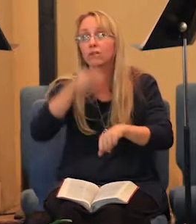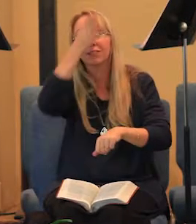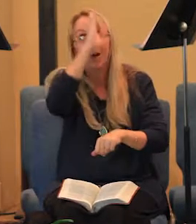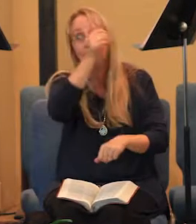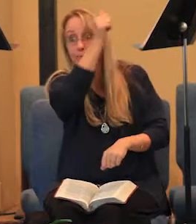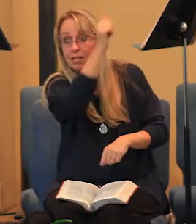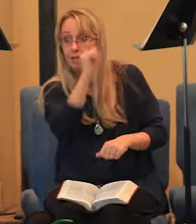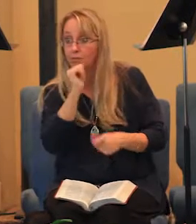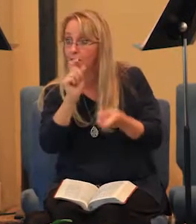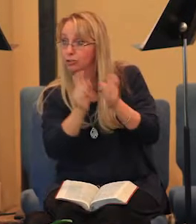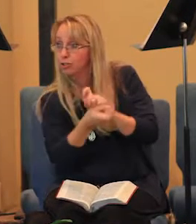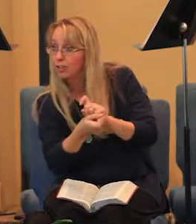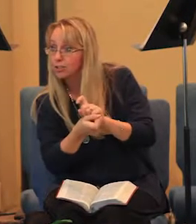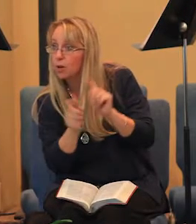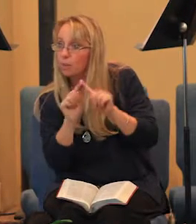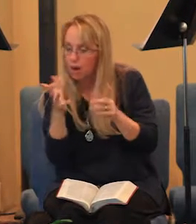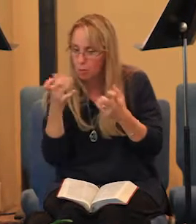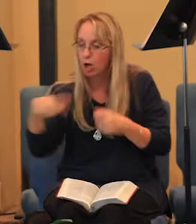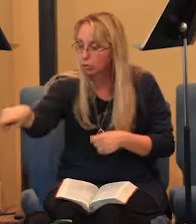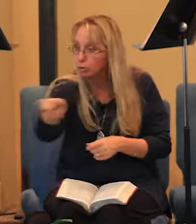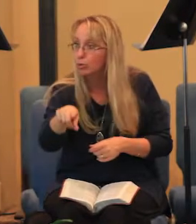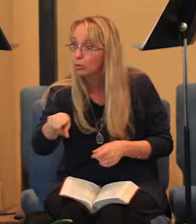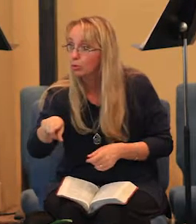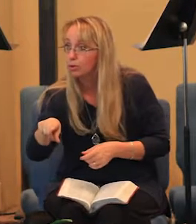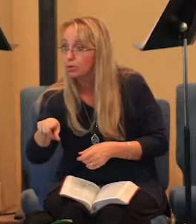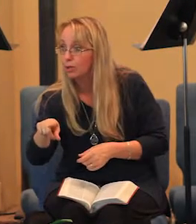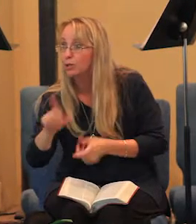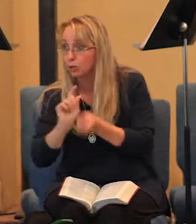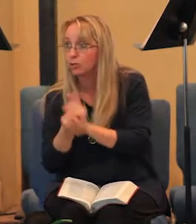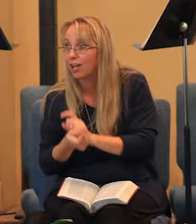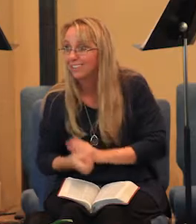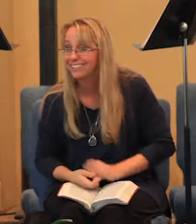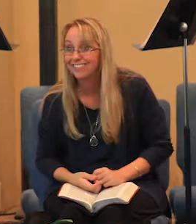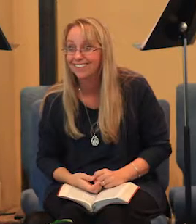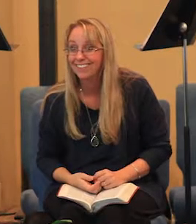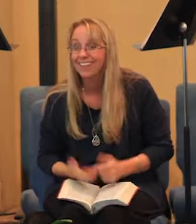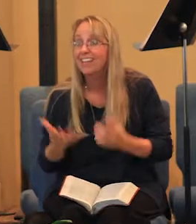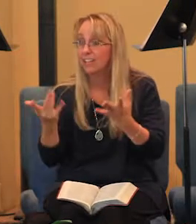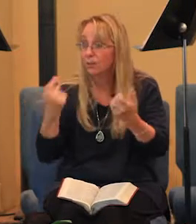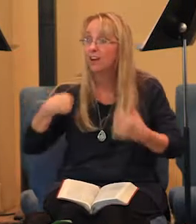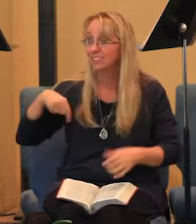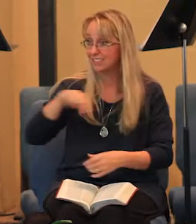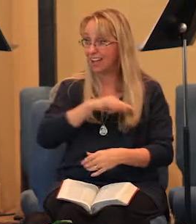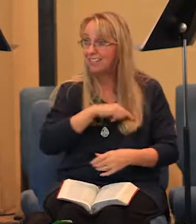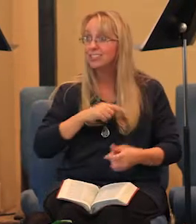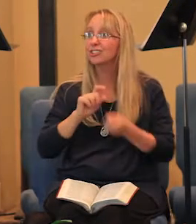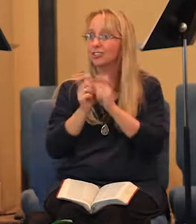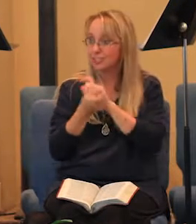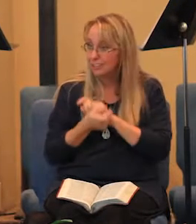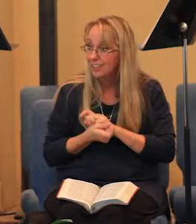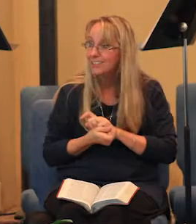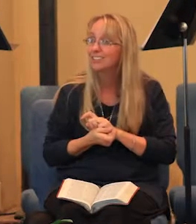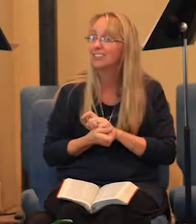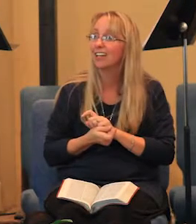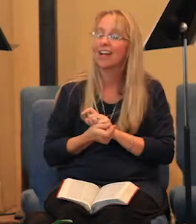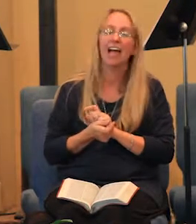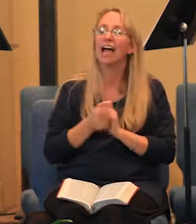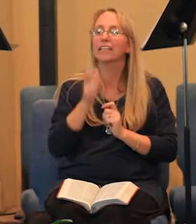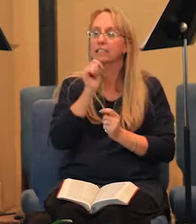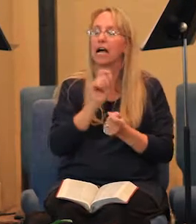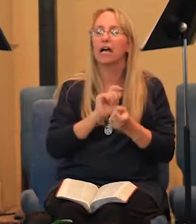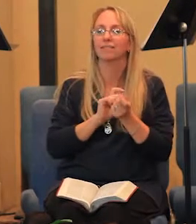doesn't change. But He wants you too. He wants all of us too. And not